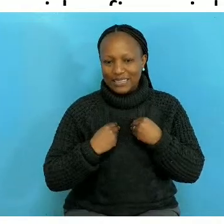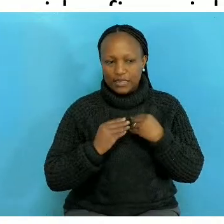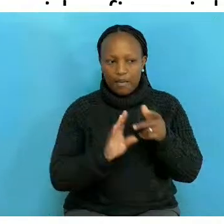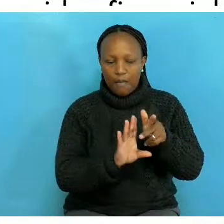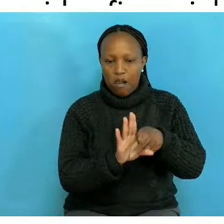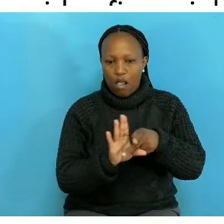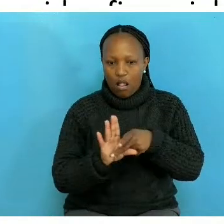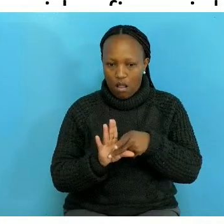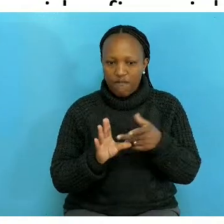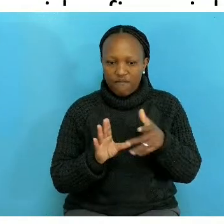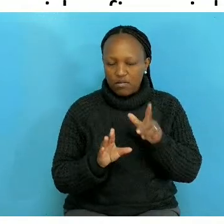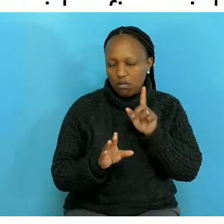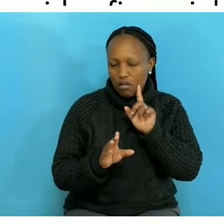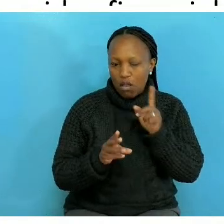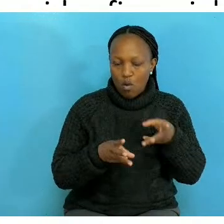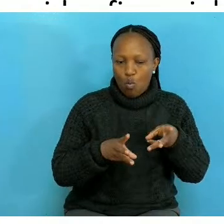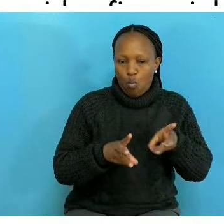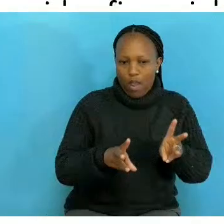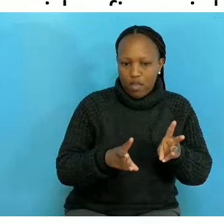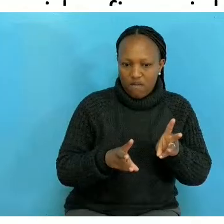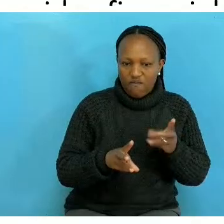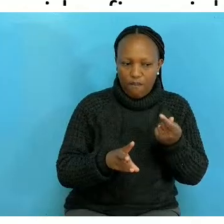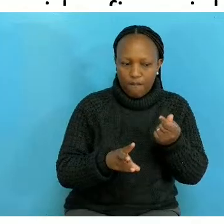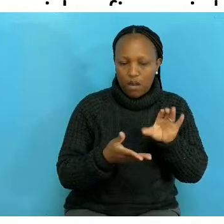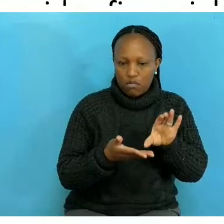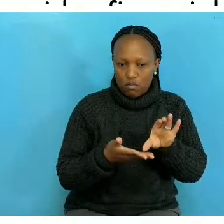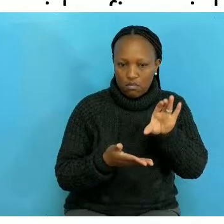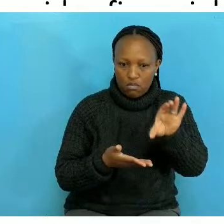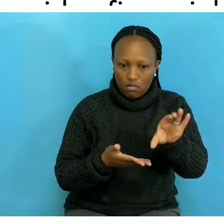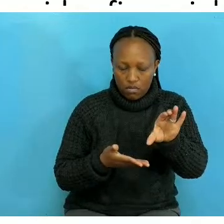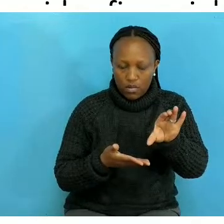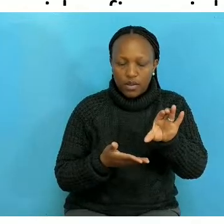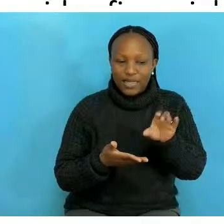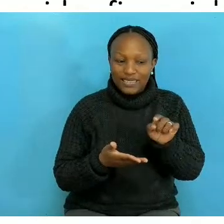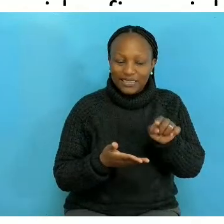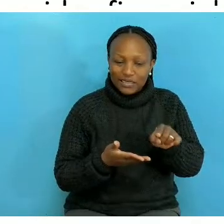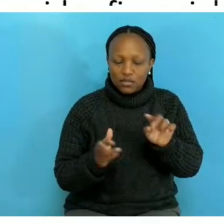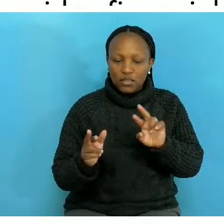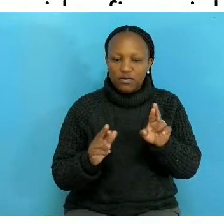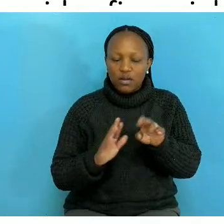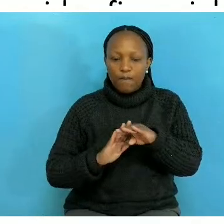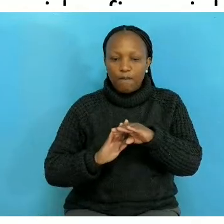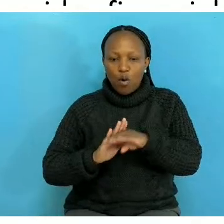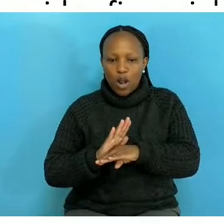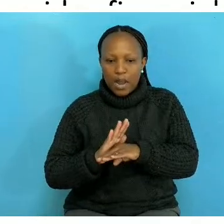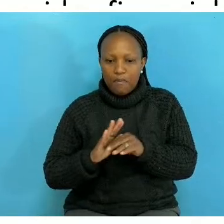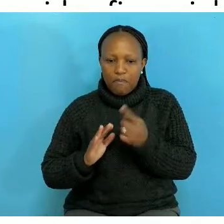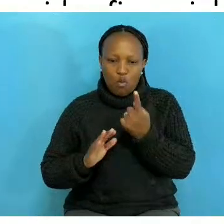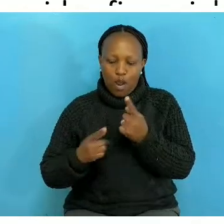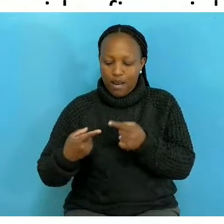I think here we are also referring to part of Program 1, where we are also dealing